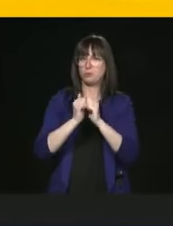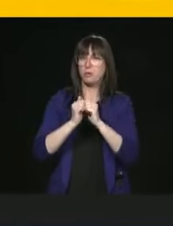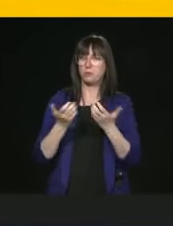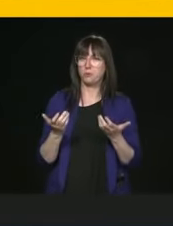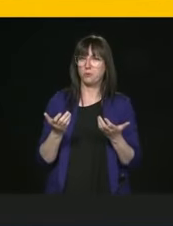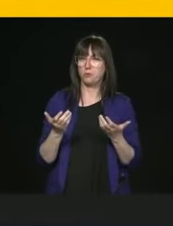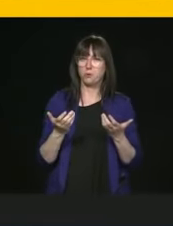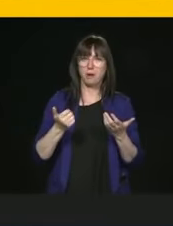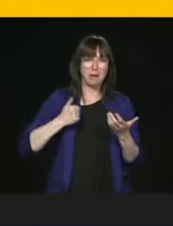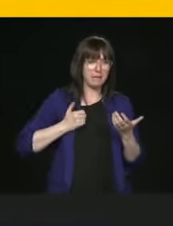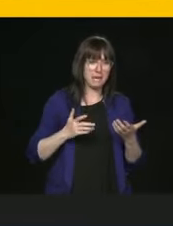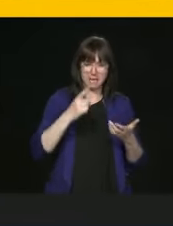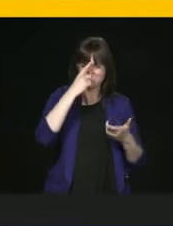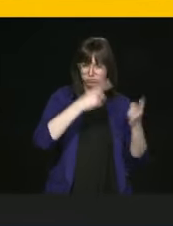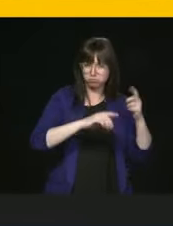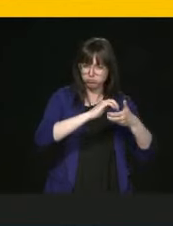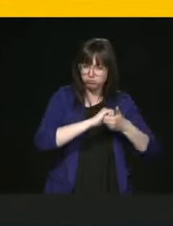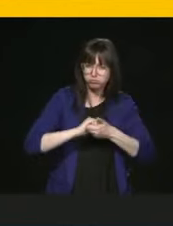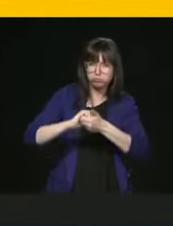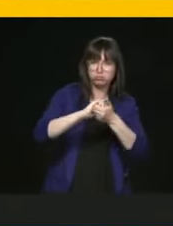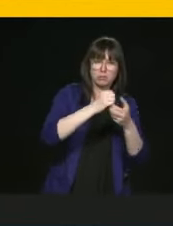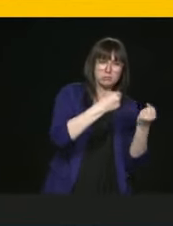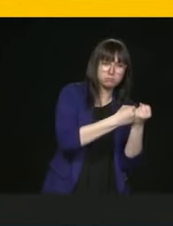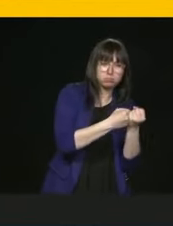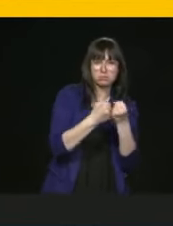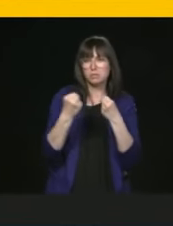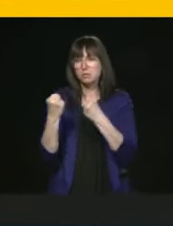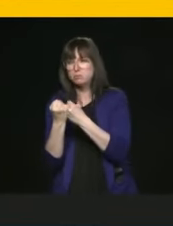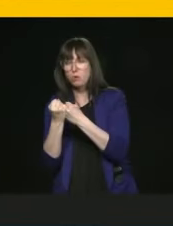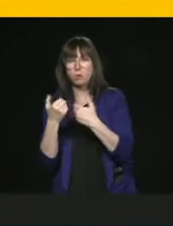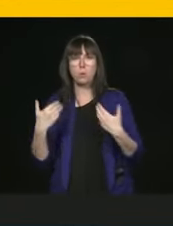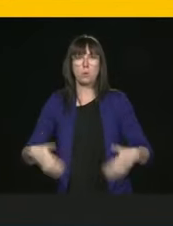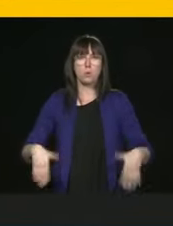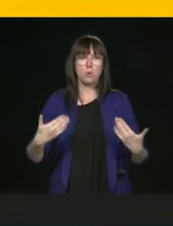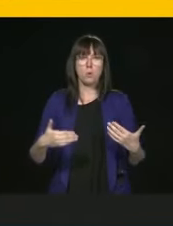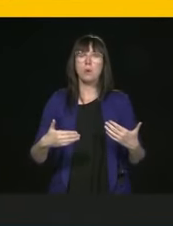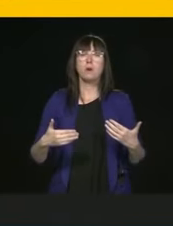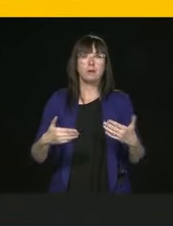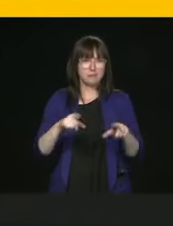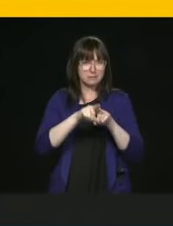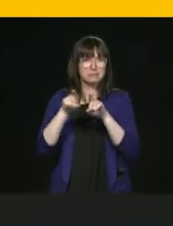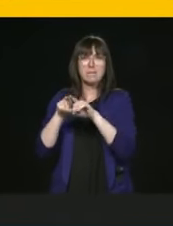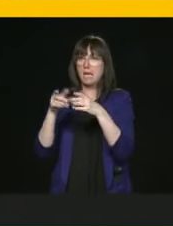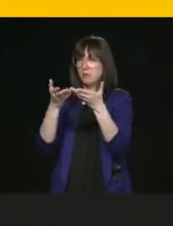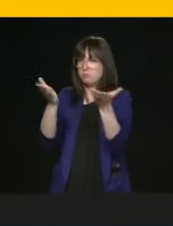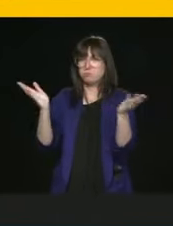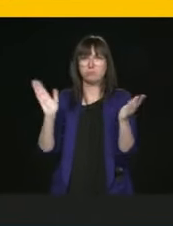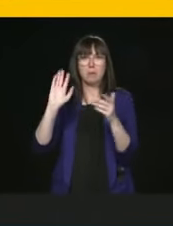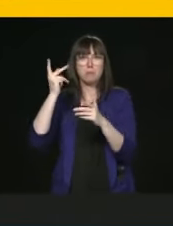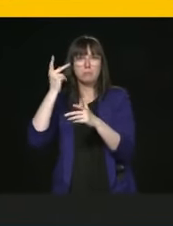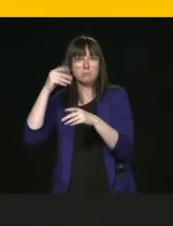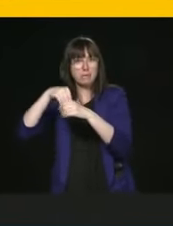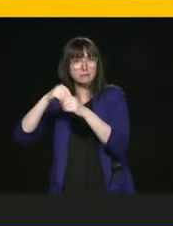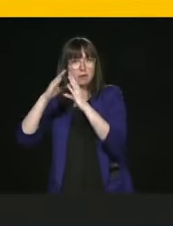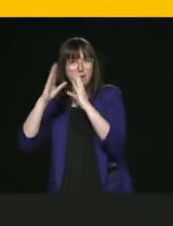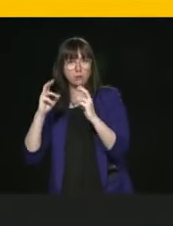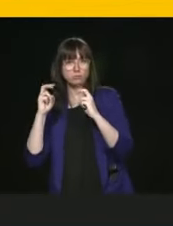working together, on leaning on each other, on being there for each other, just like we're seeing outside of the political world as well.